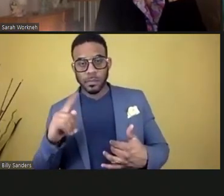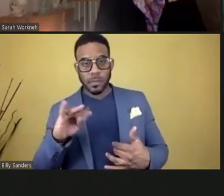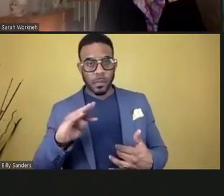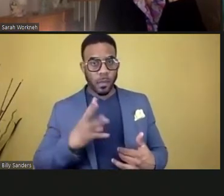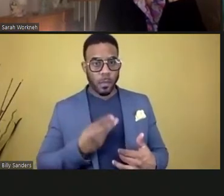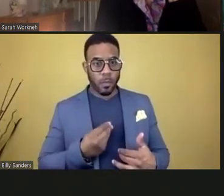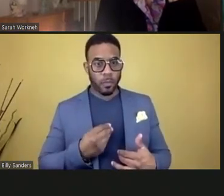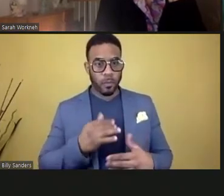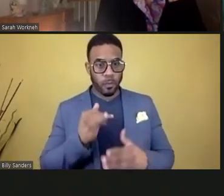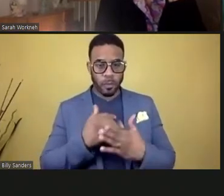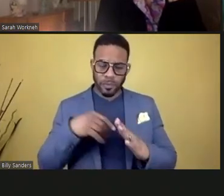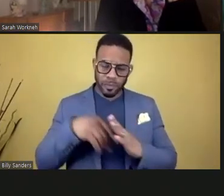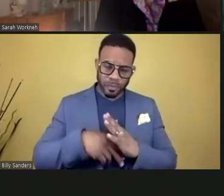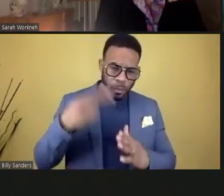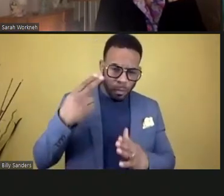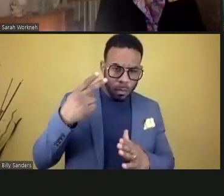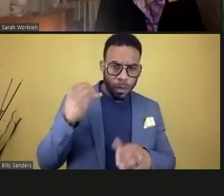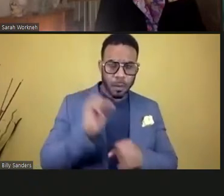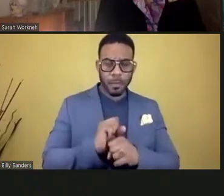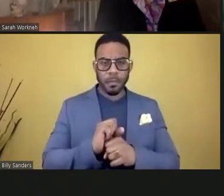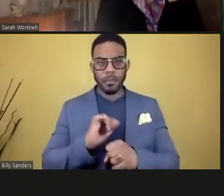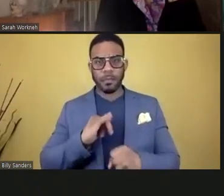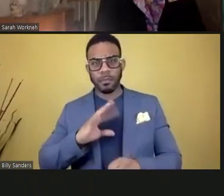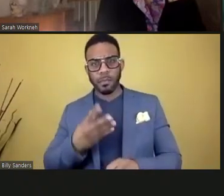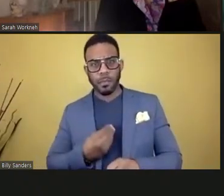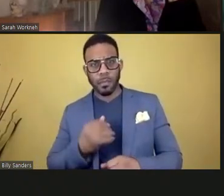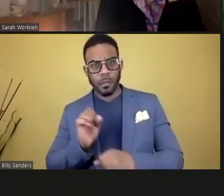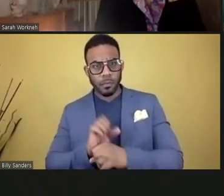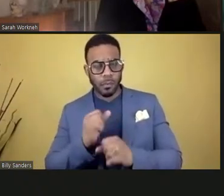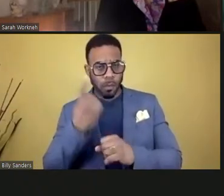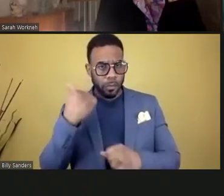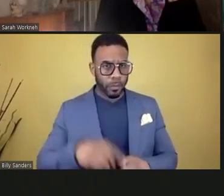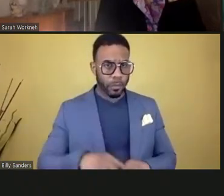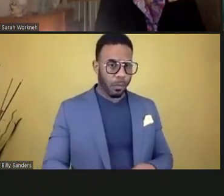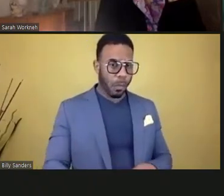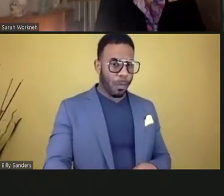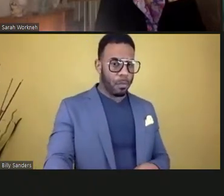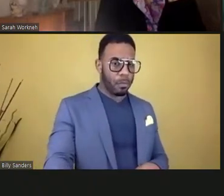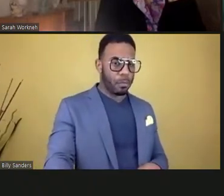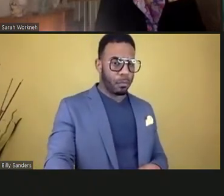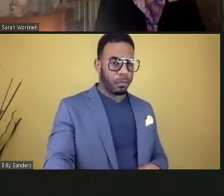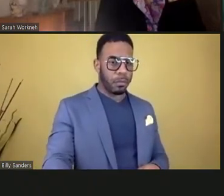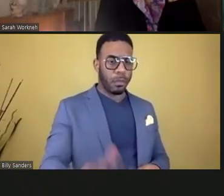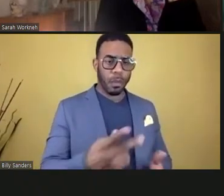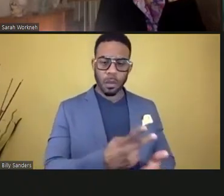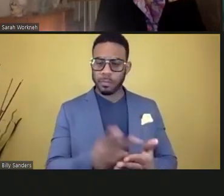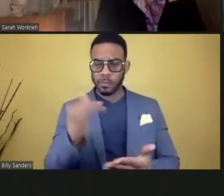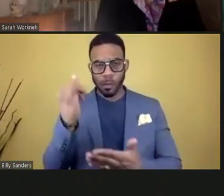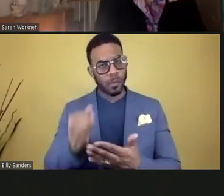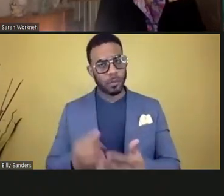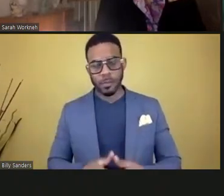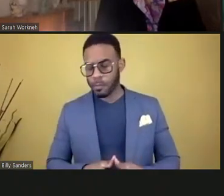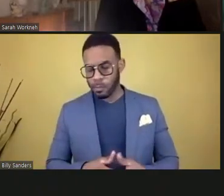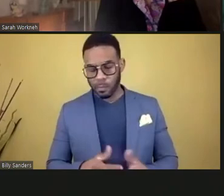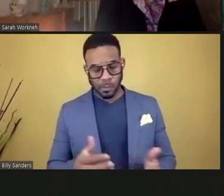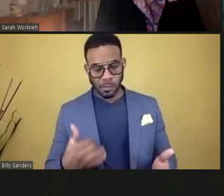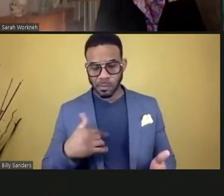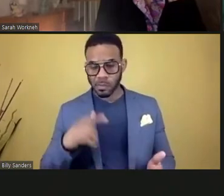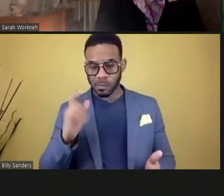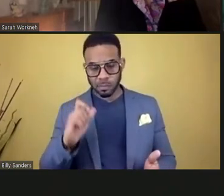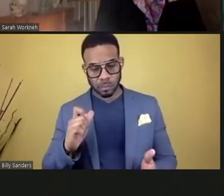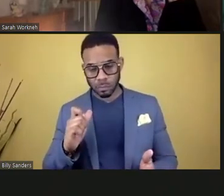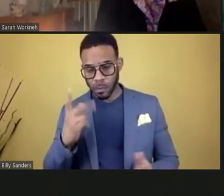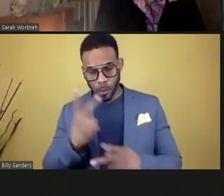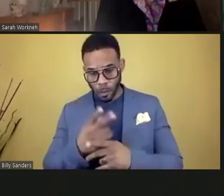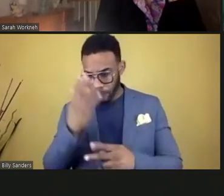this deep history of work, having transgender employees working for us, but we failed this artist. And I, you know, we have to figure out